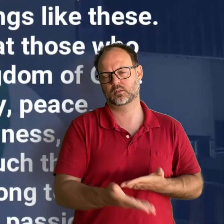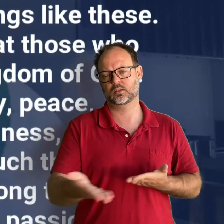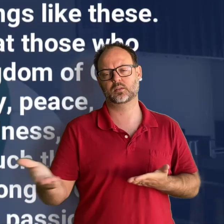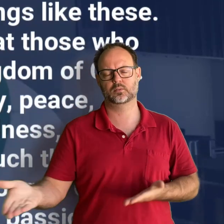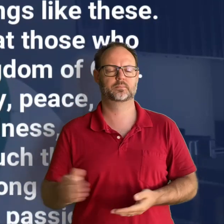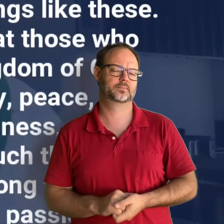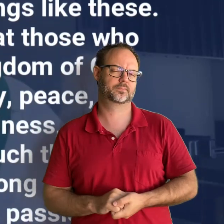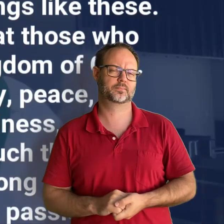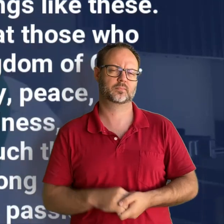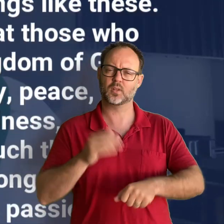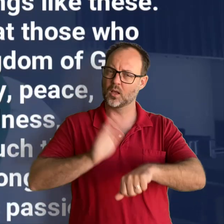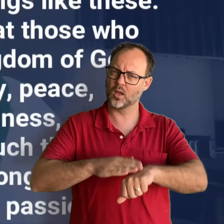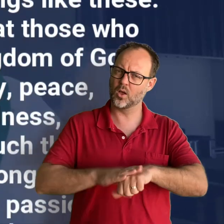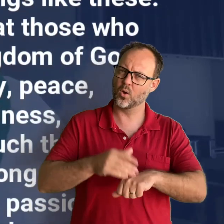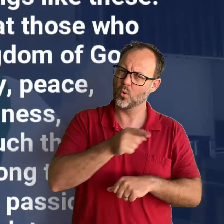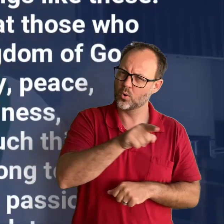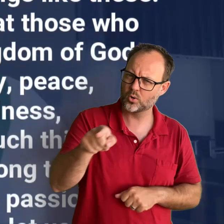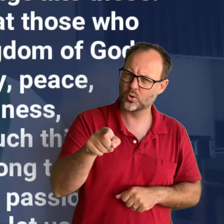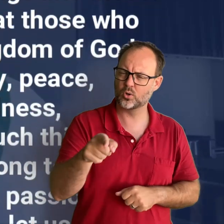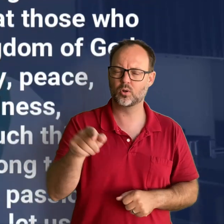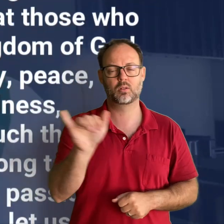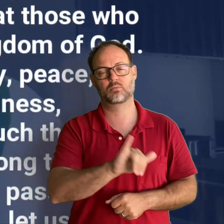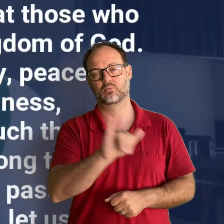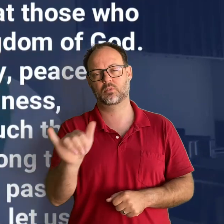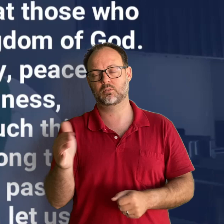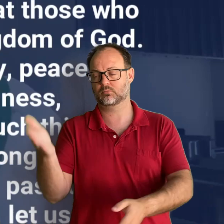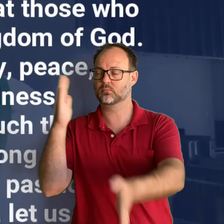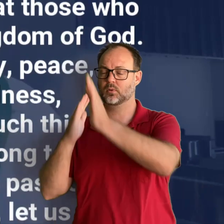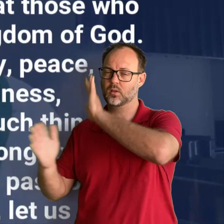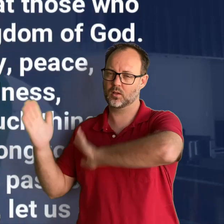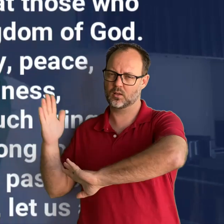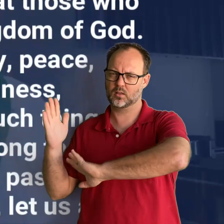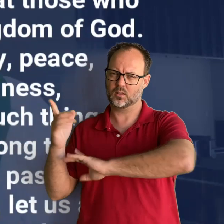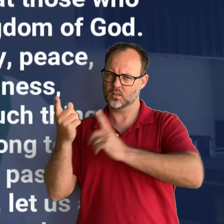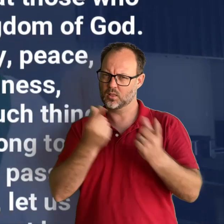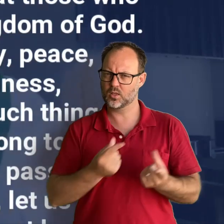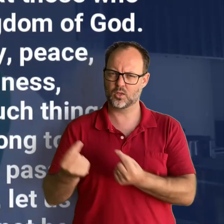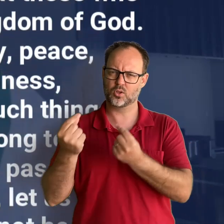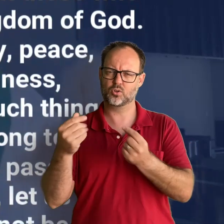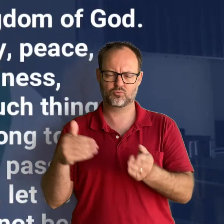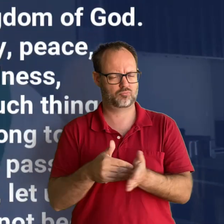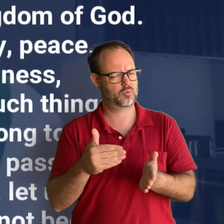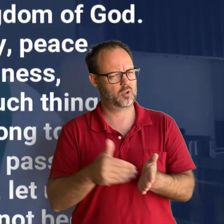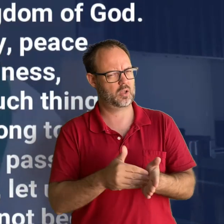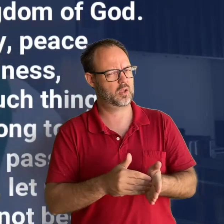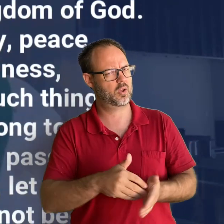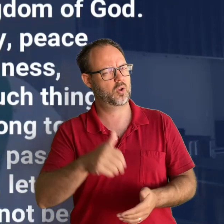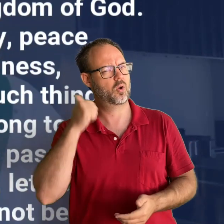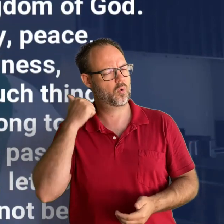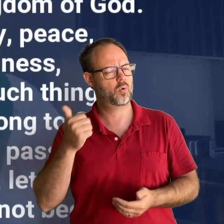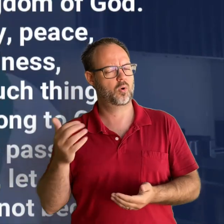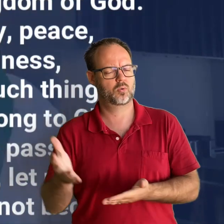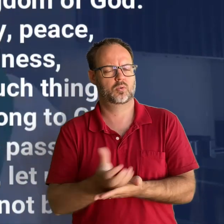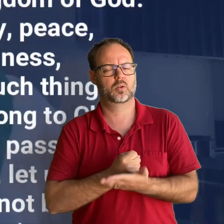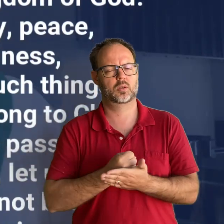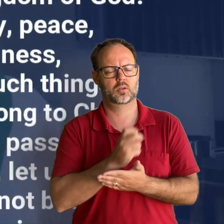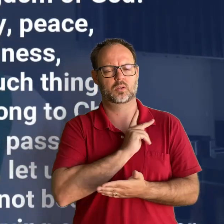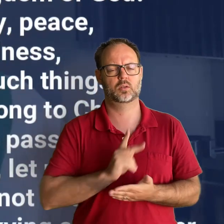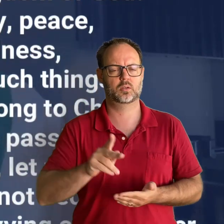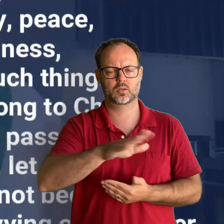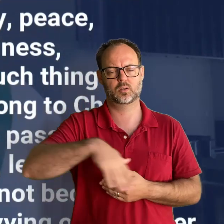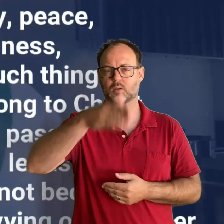these. I warn you, as I warned you before, that those who do such things will not inherit the kingdom of